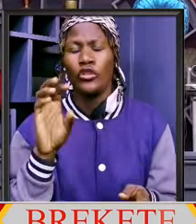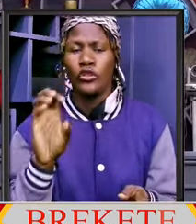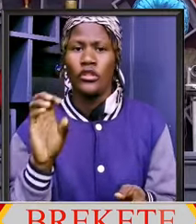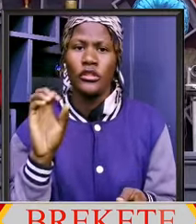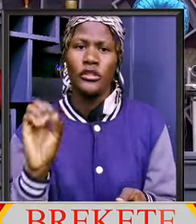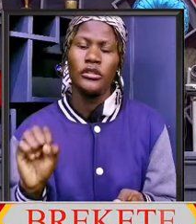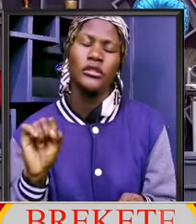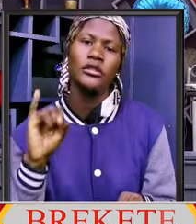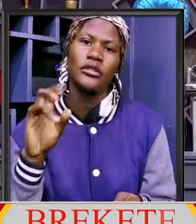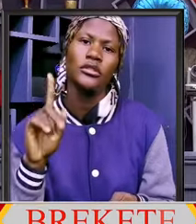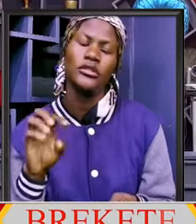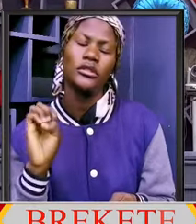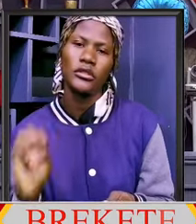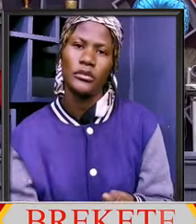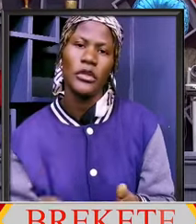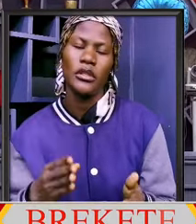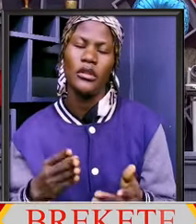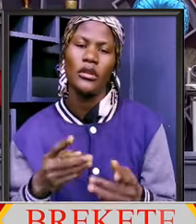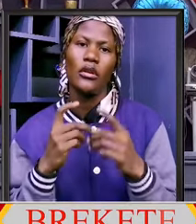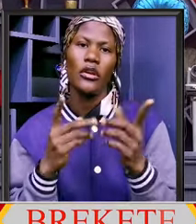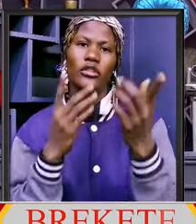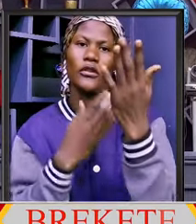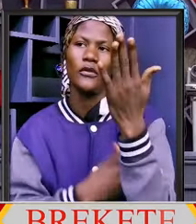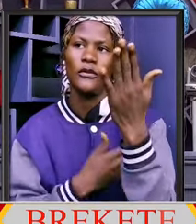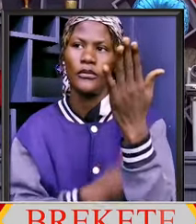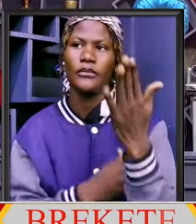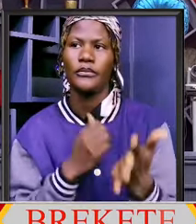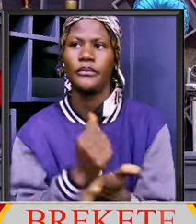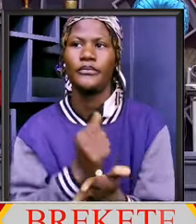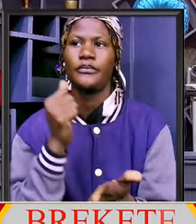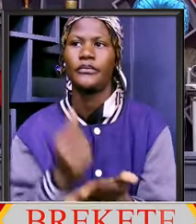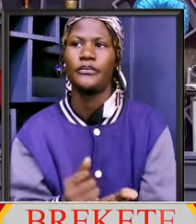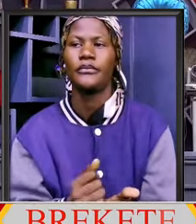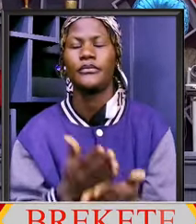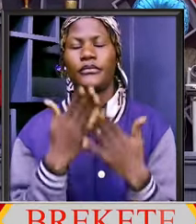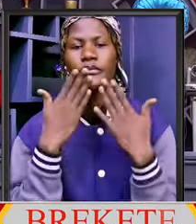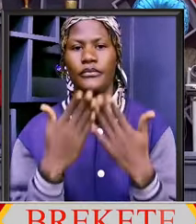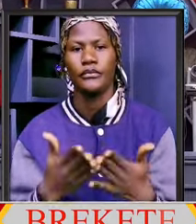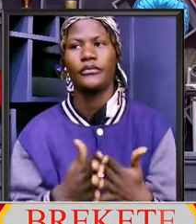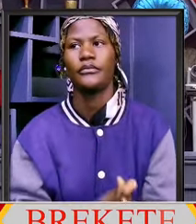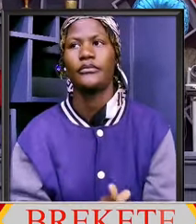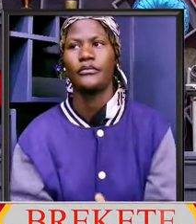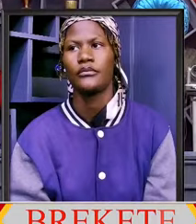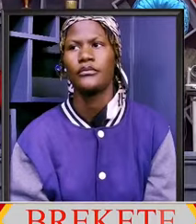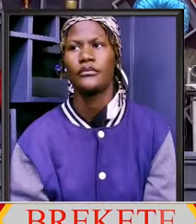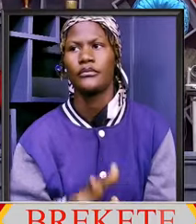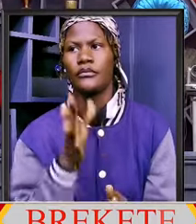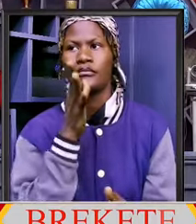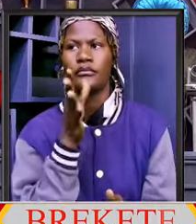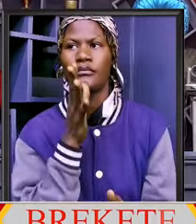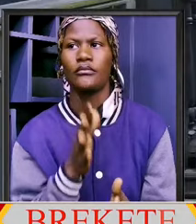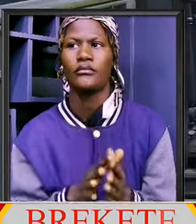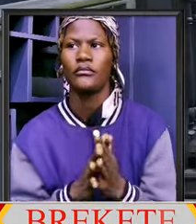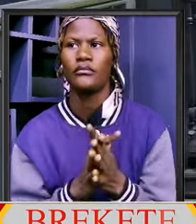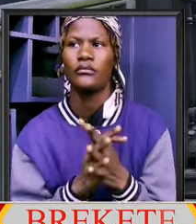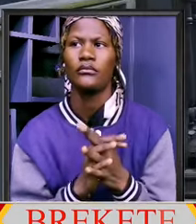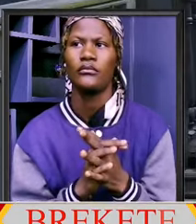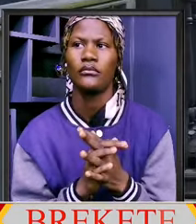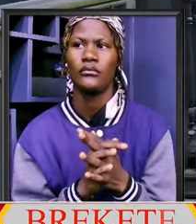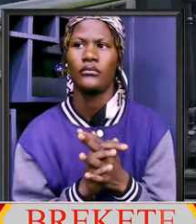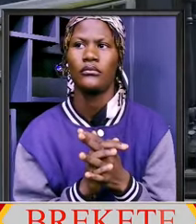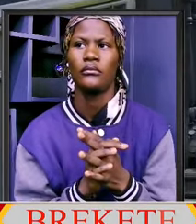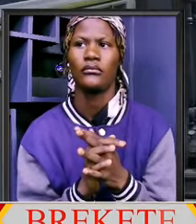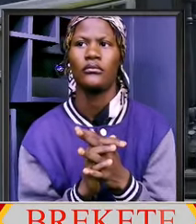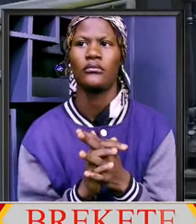Amen. Your children go succeed by the grace of Amen. God. Thank you very much, Mama. Thank you, sir. Yes. Mama, sir. I want to make you use